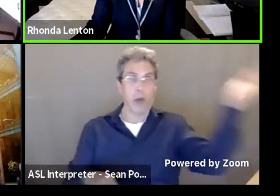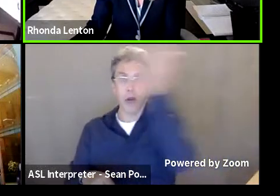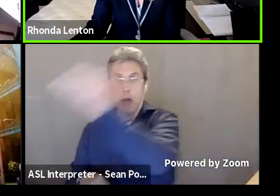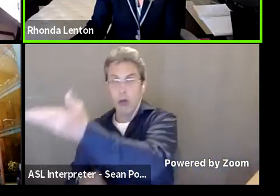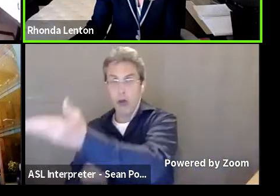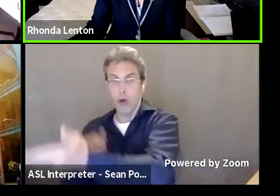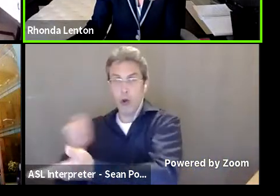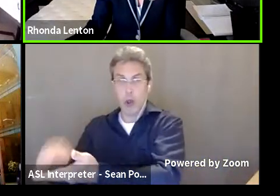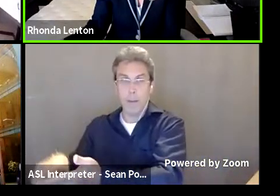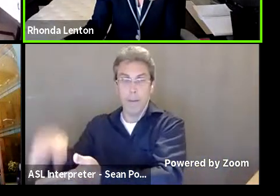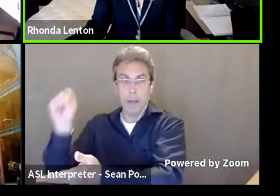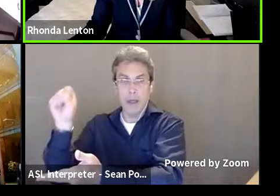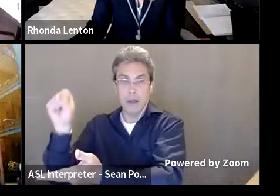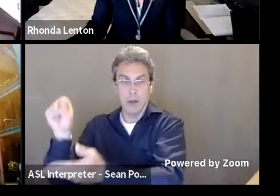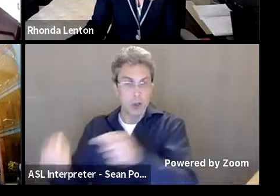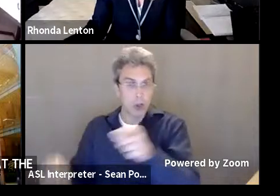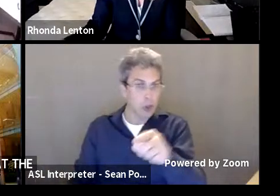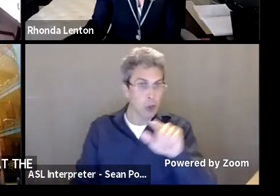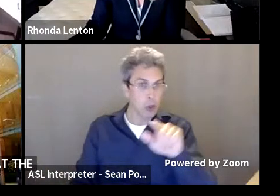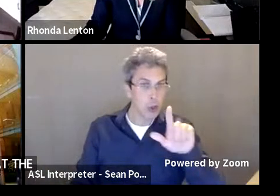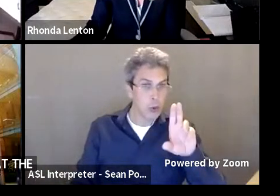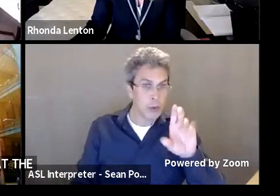that. Lucy?